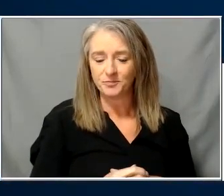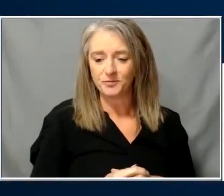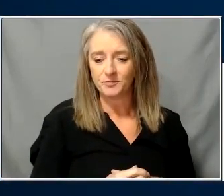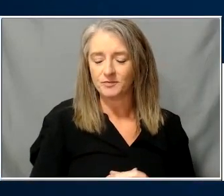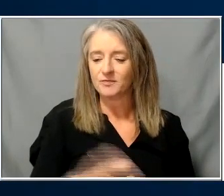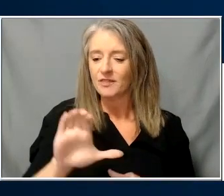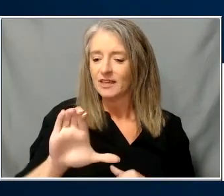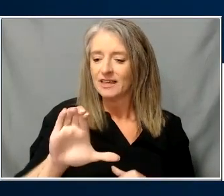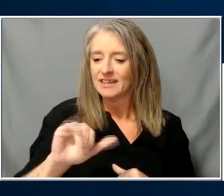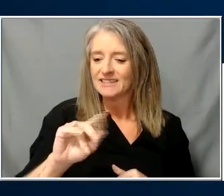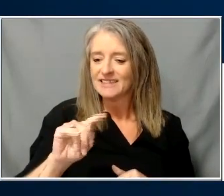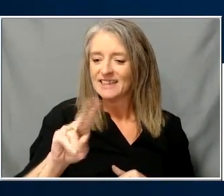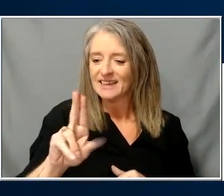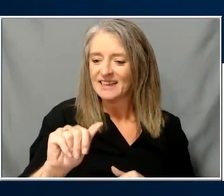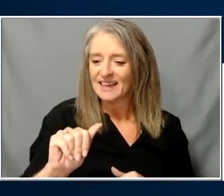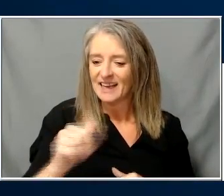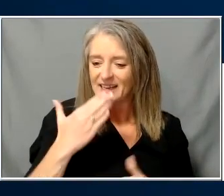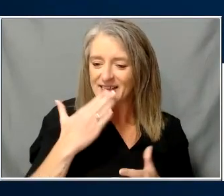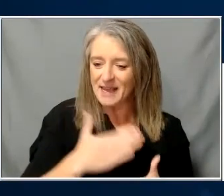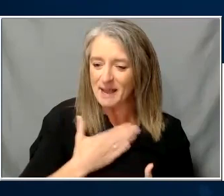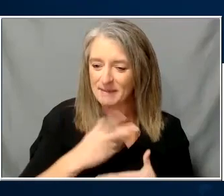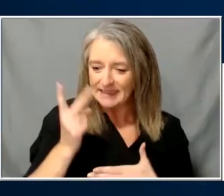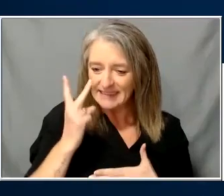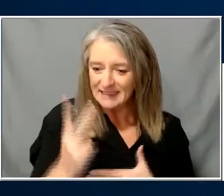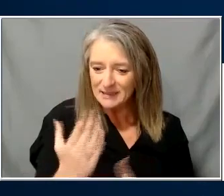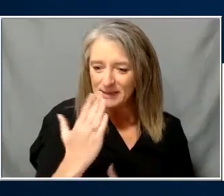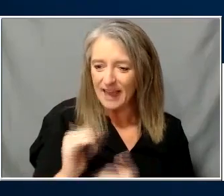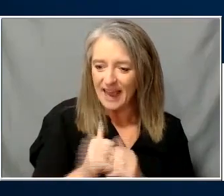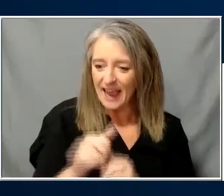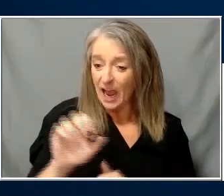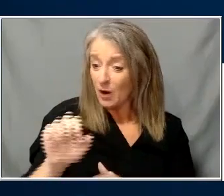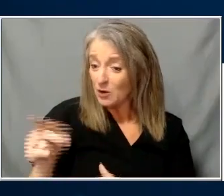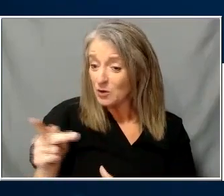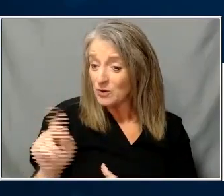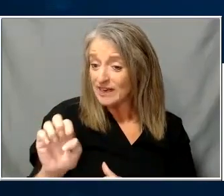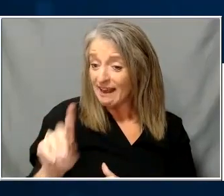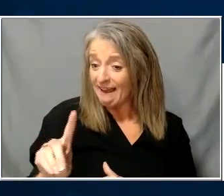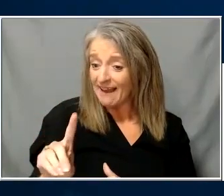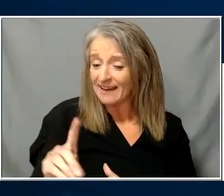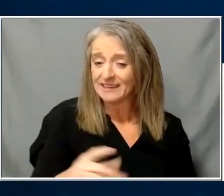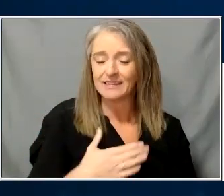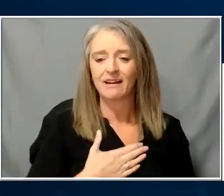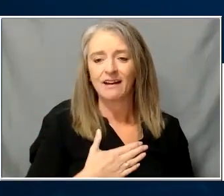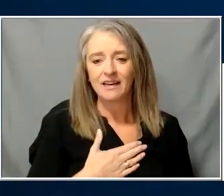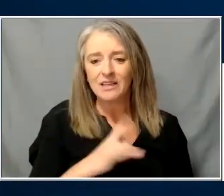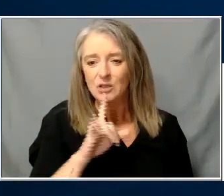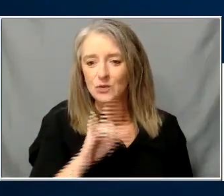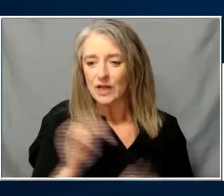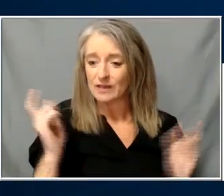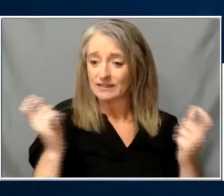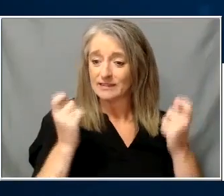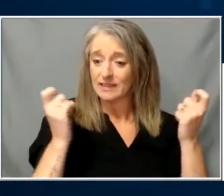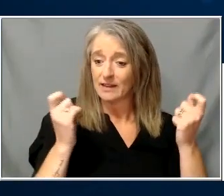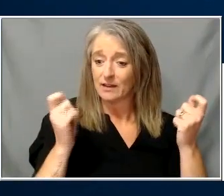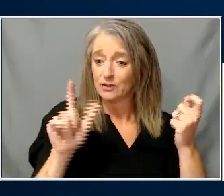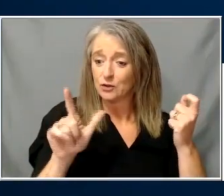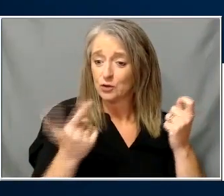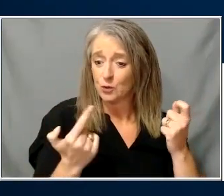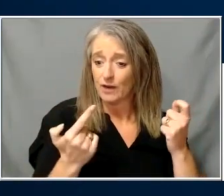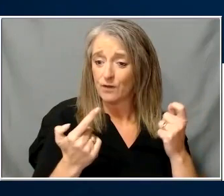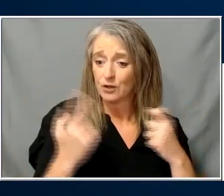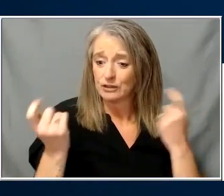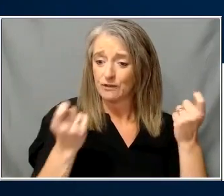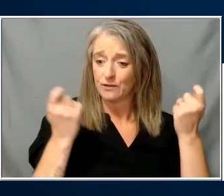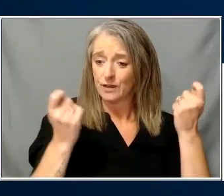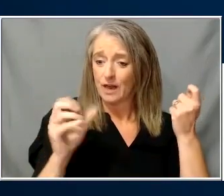Cynthia, so good to see you this morning. How are you doing? How are you and Ed doing? Oh my gosh. You know what? We're going to celebrate our 21st